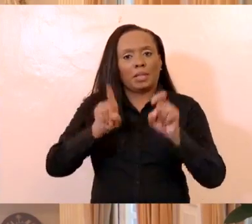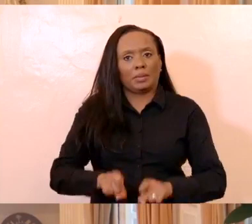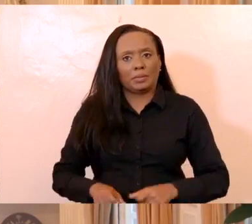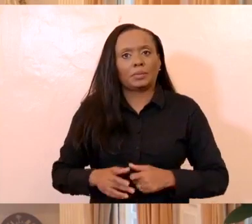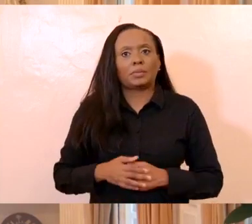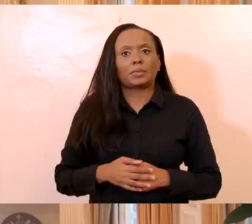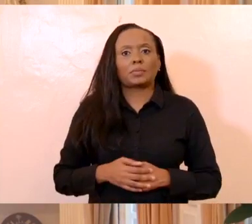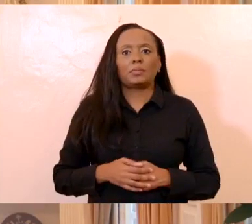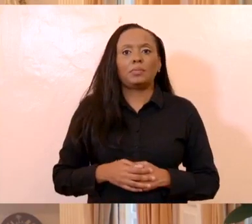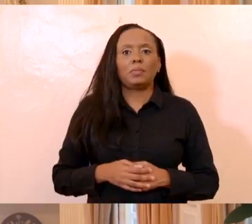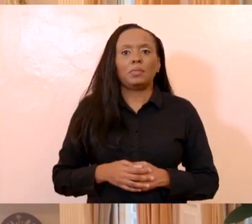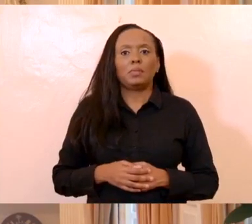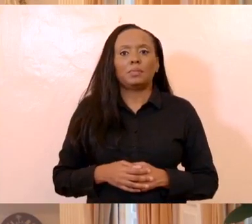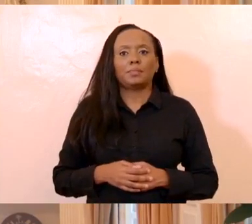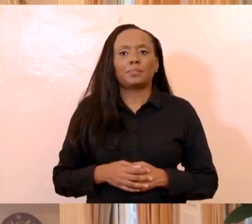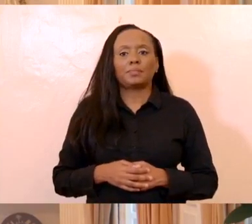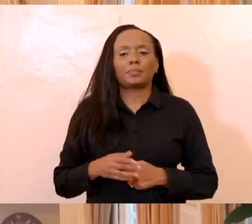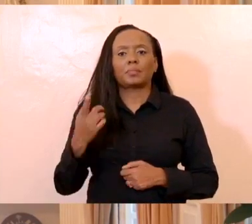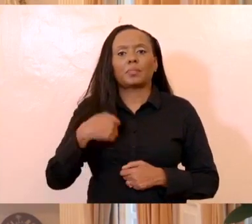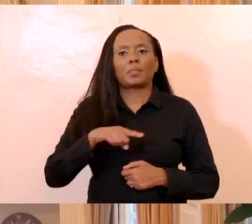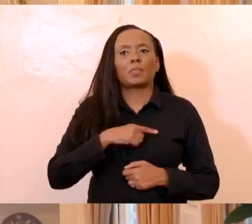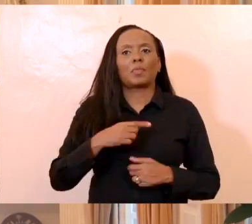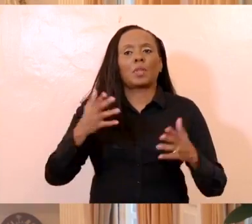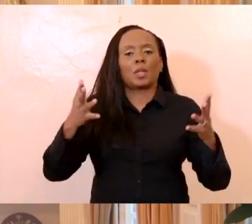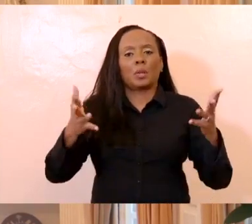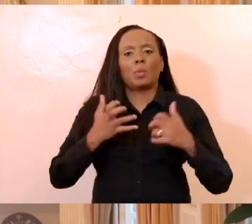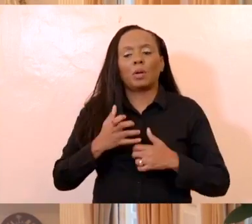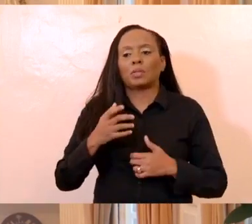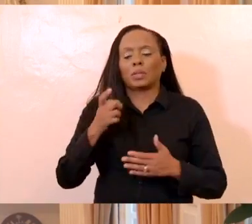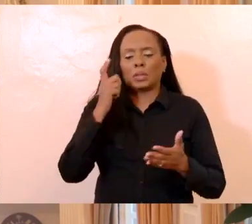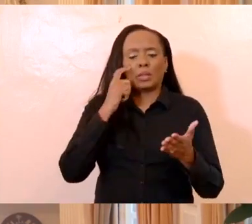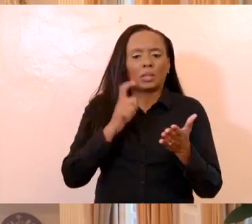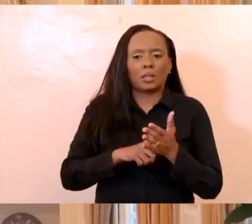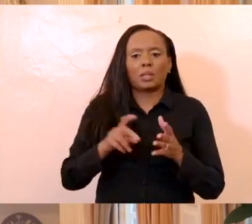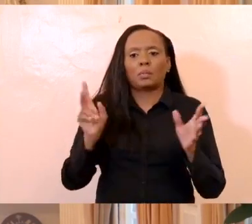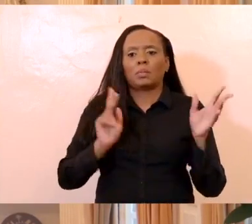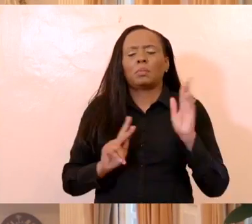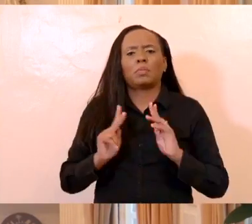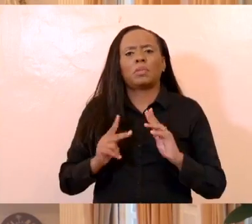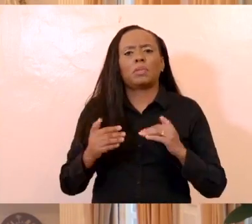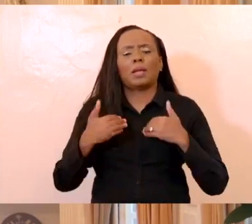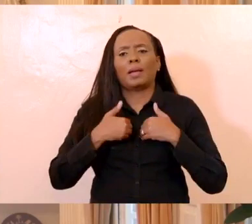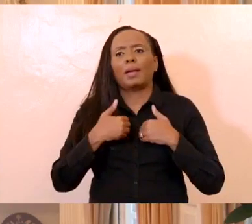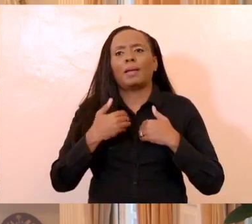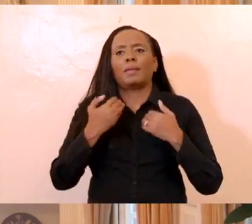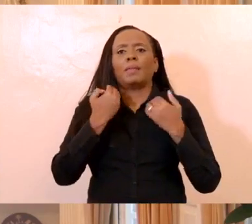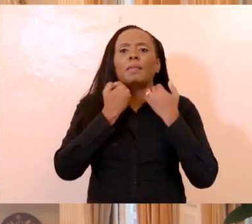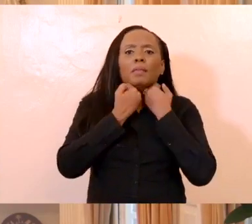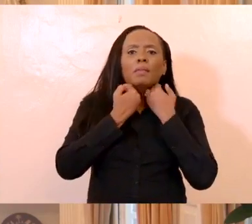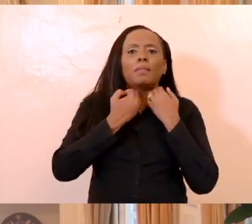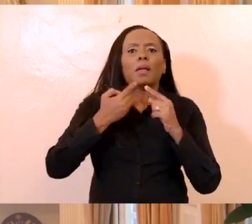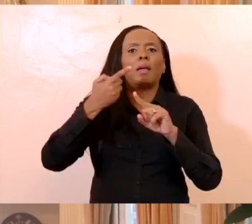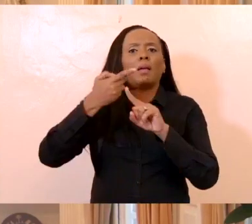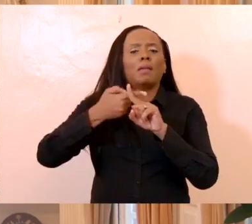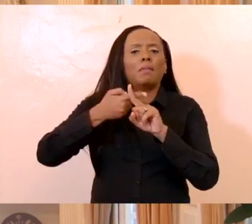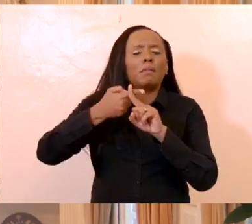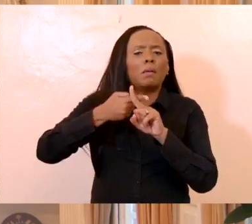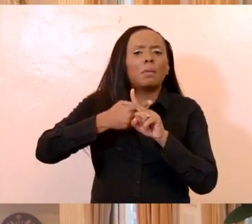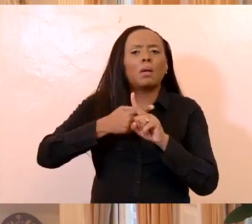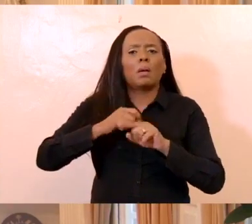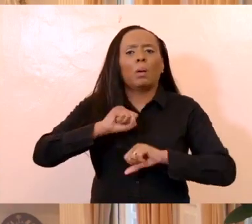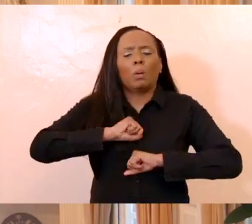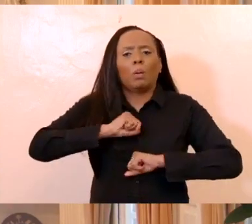to identify and locate symptomatic persons within communities will be initiated as a matter